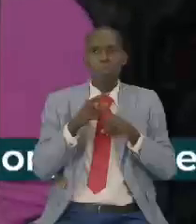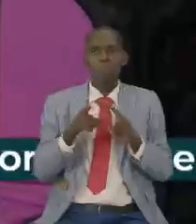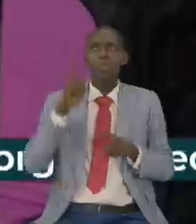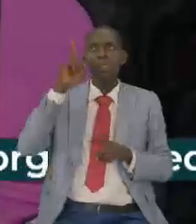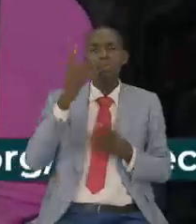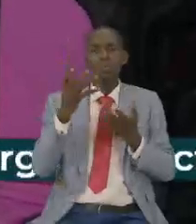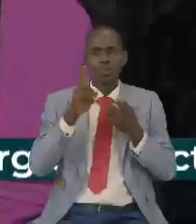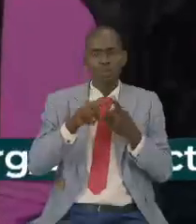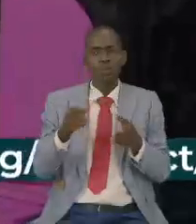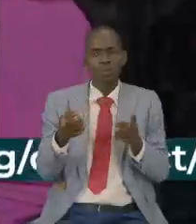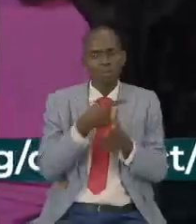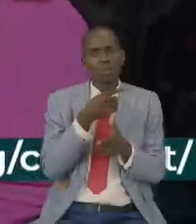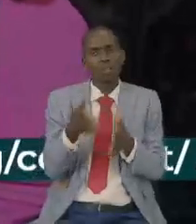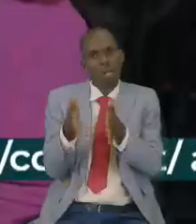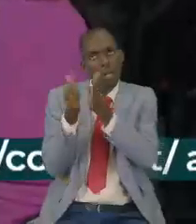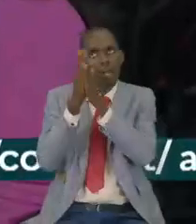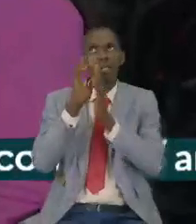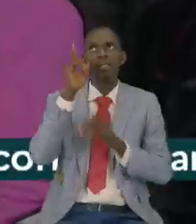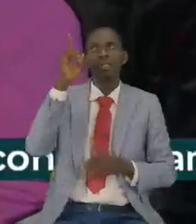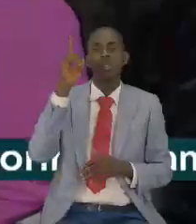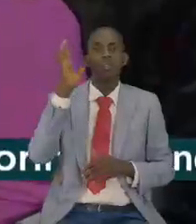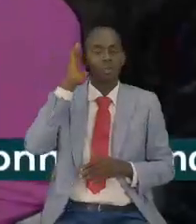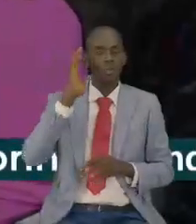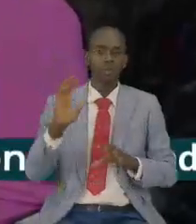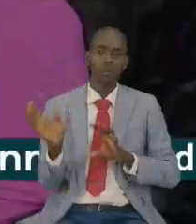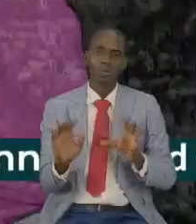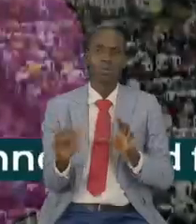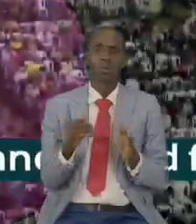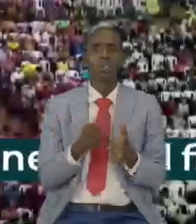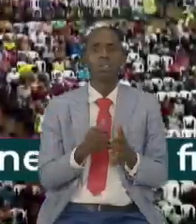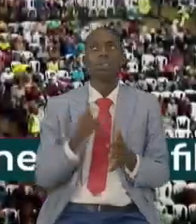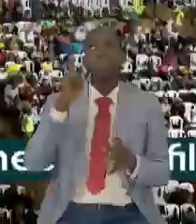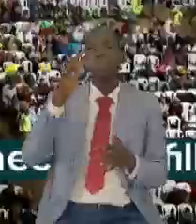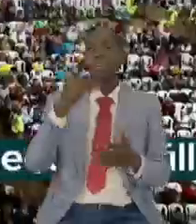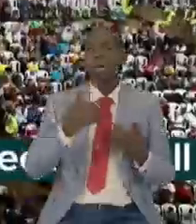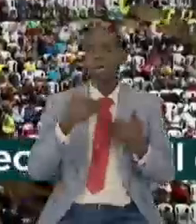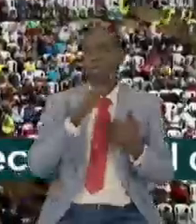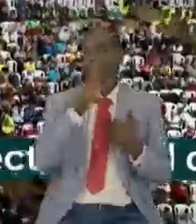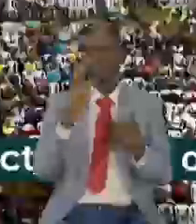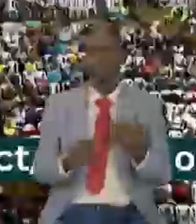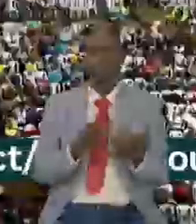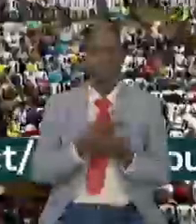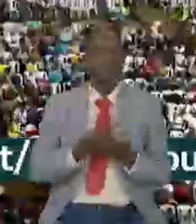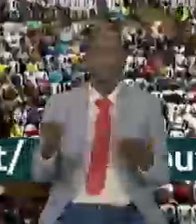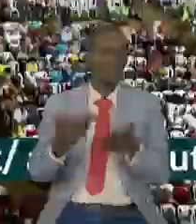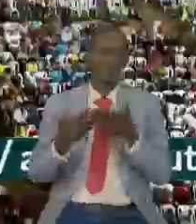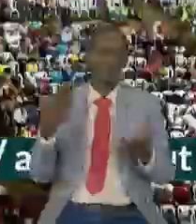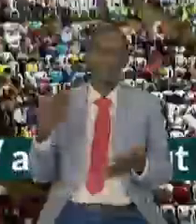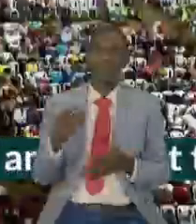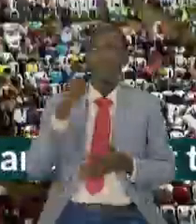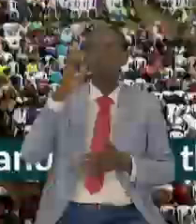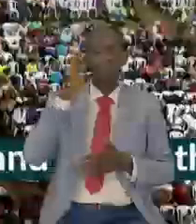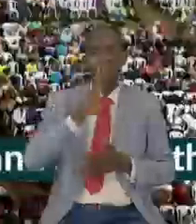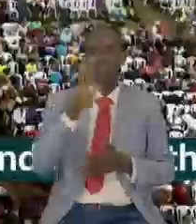If you are done, stay there. Choristers, are you hearing me? If you are done, stay with them in the middle there, and after the miracle